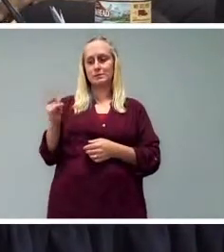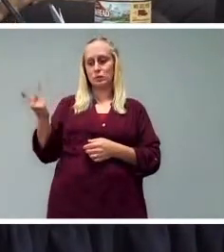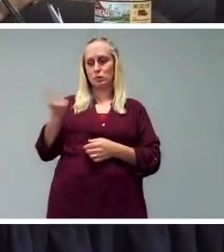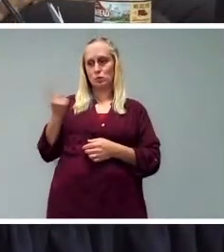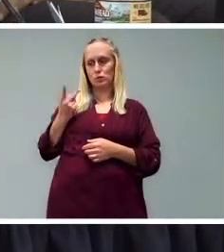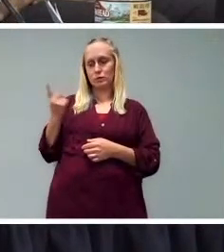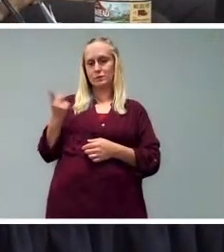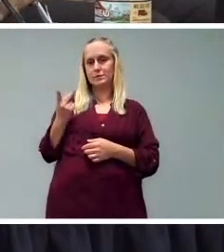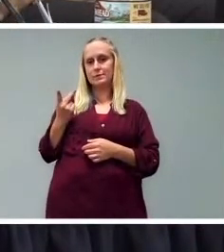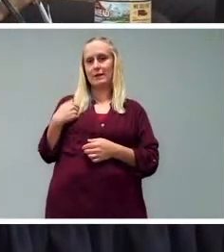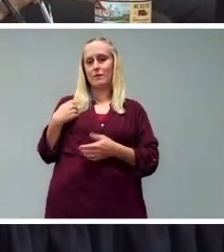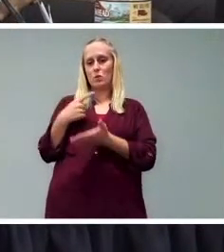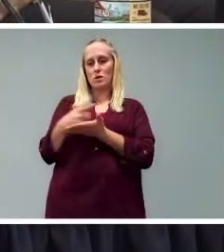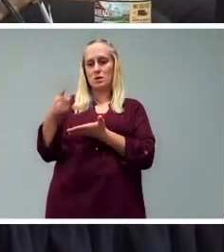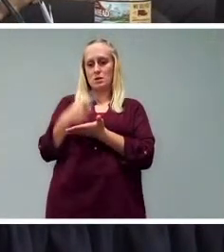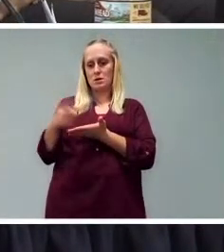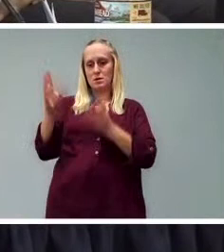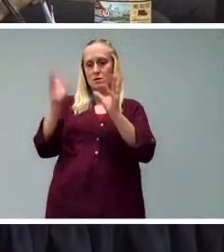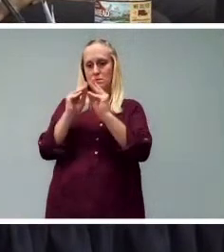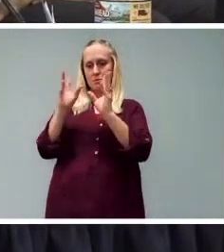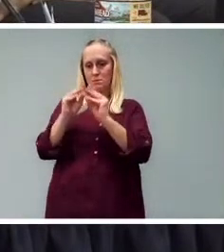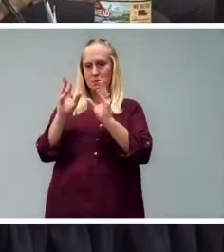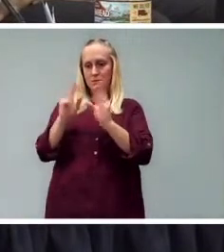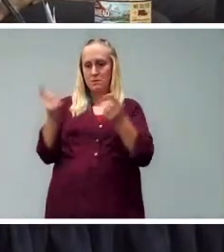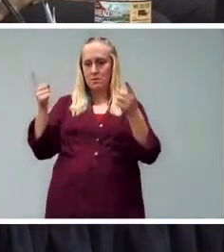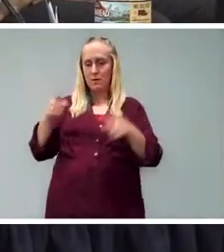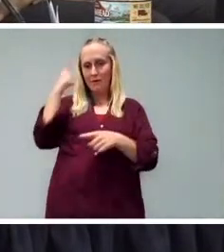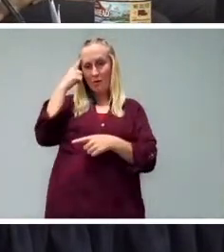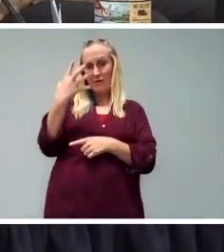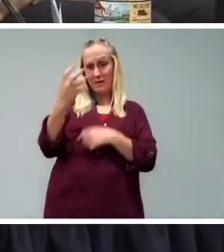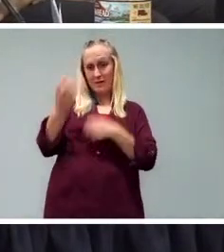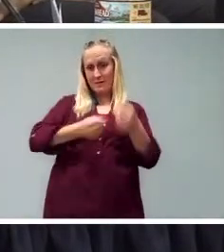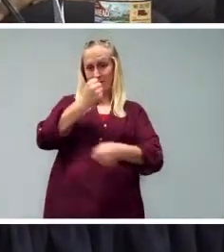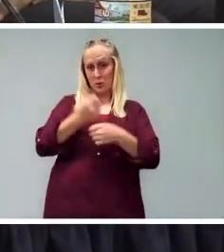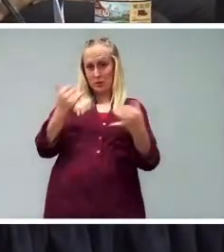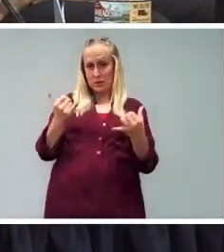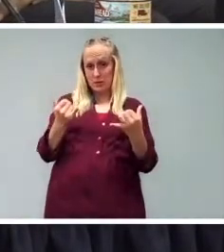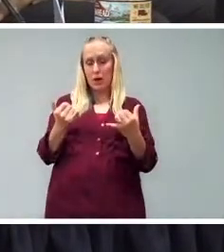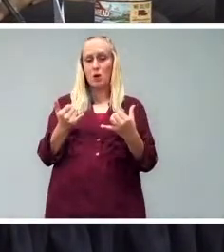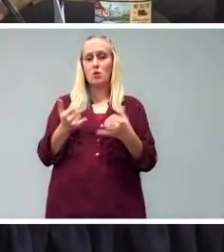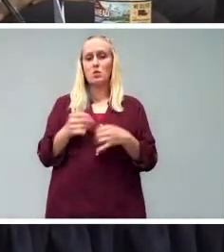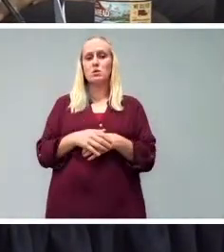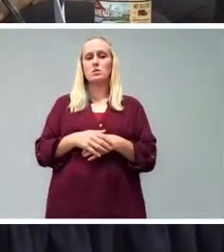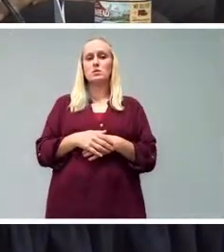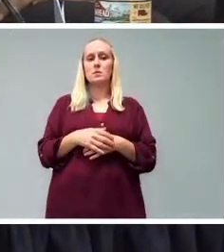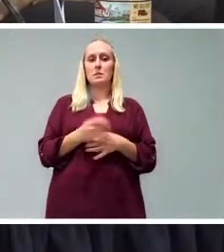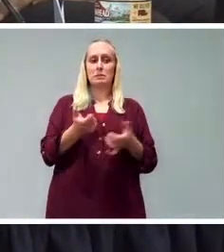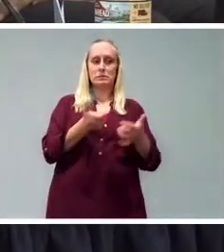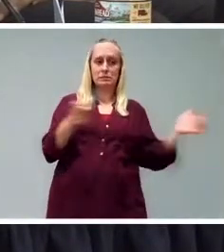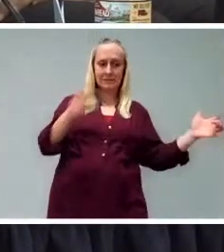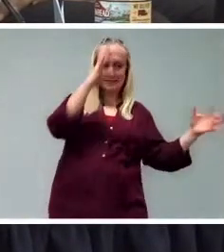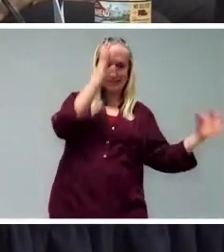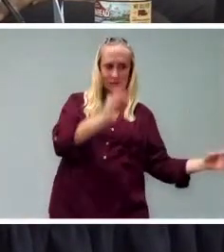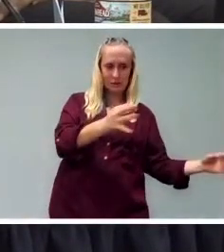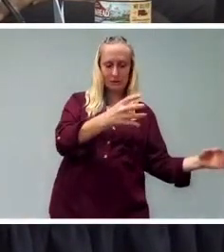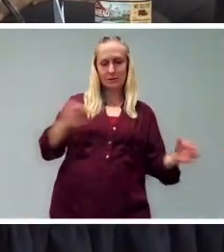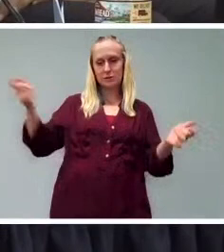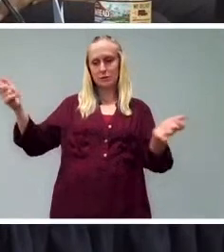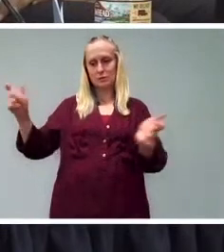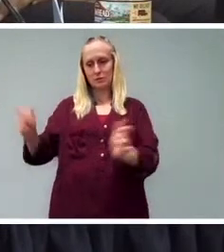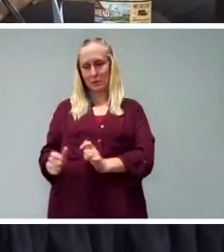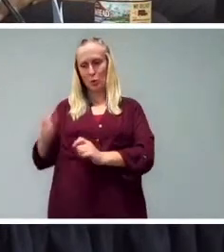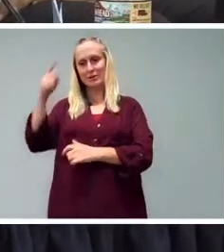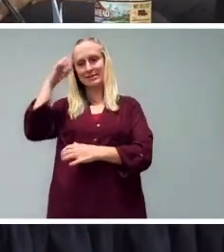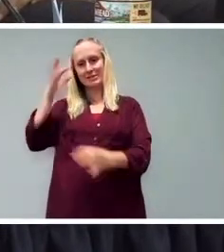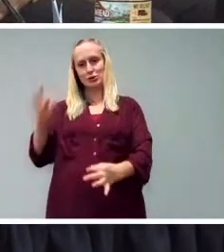weekly meetings for about 5 years making big decisions and little decisions about things like carpet.